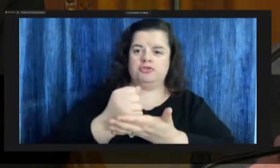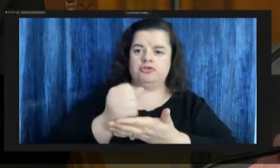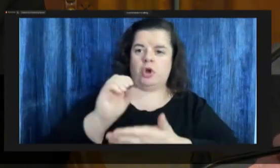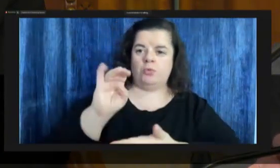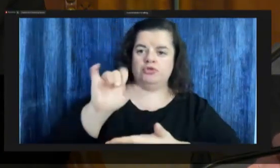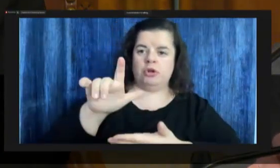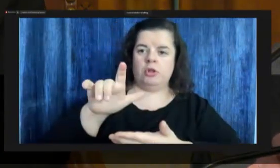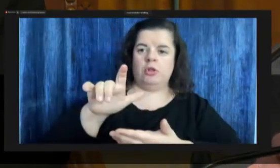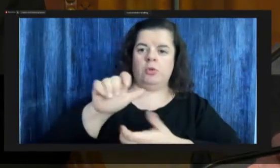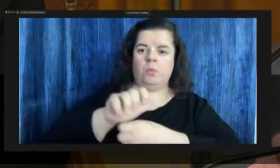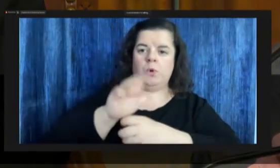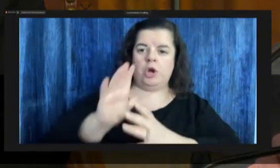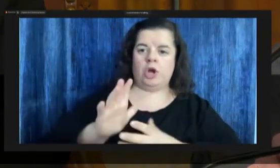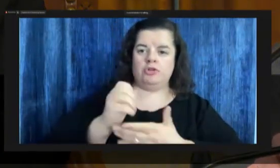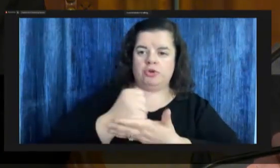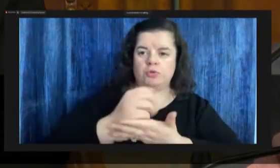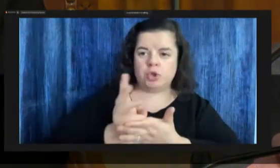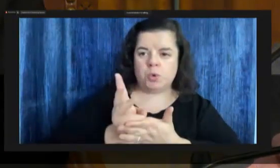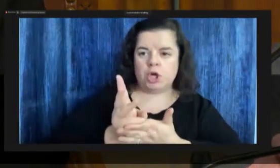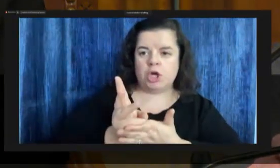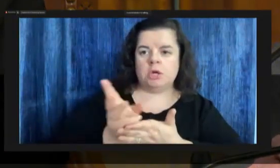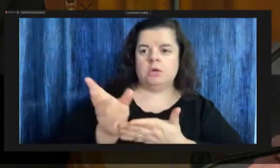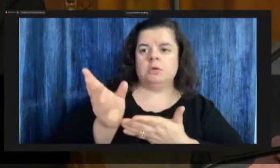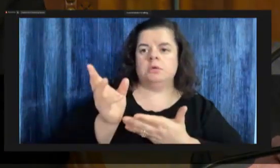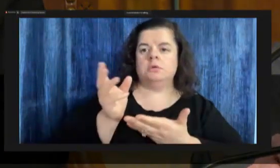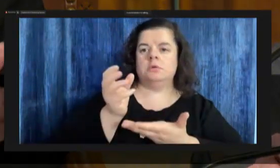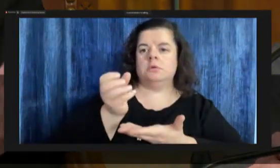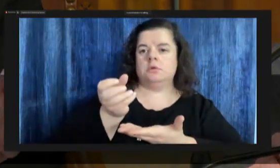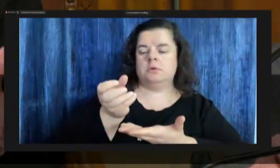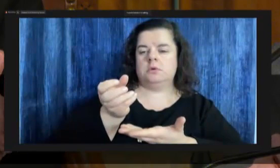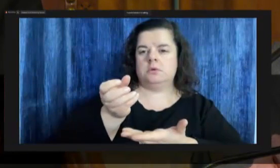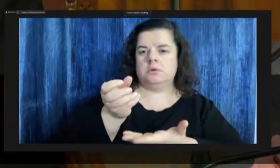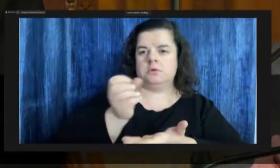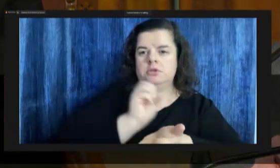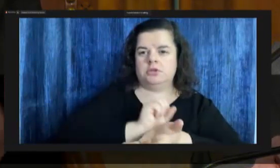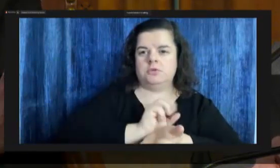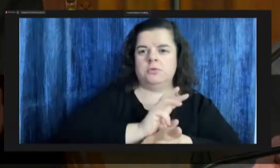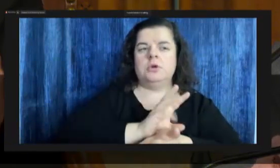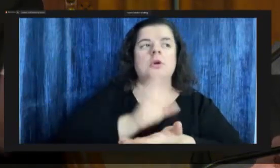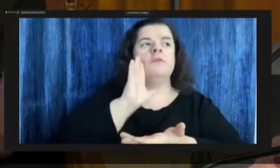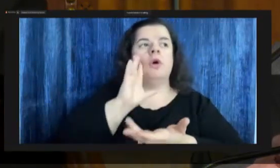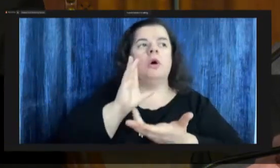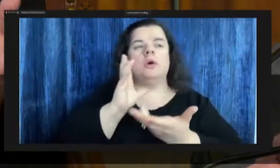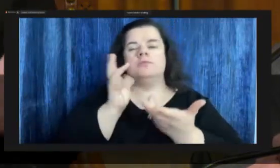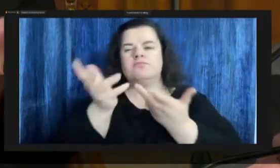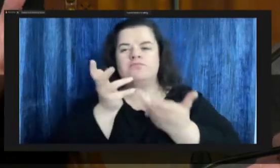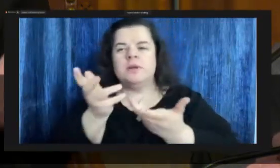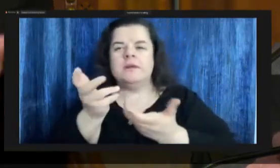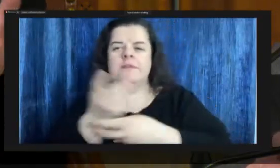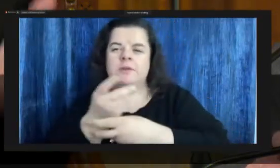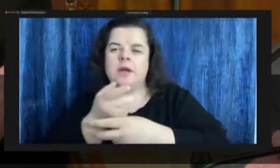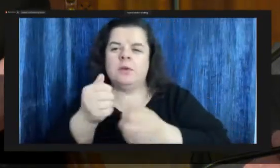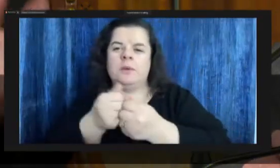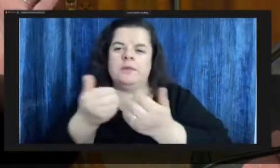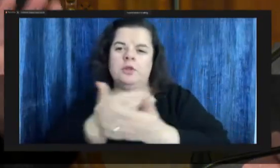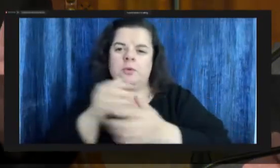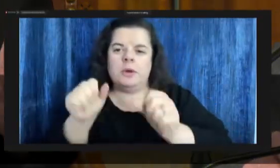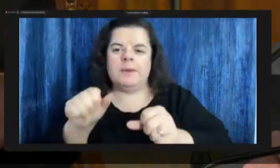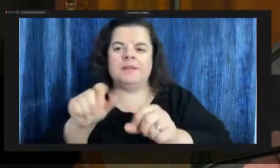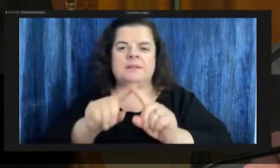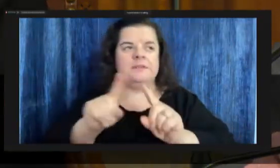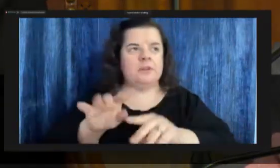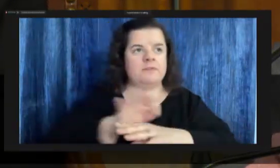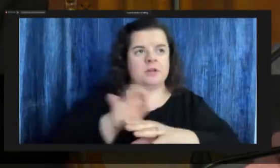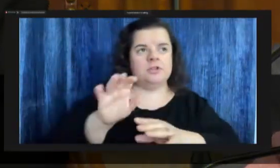be that liaising with all of that new capacity, right? So we have, different functions that council is trying to do.